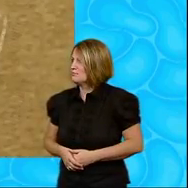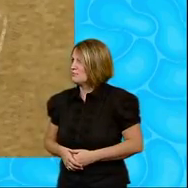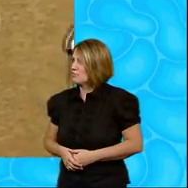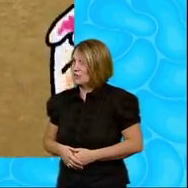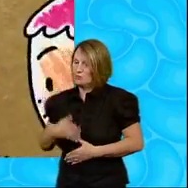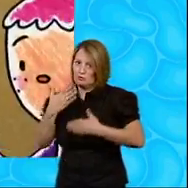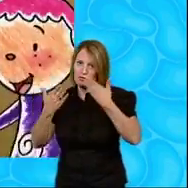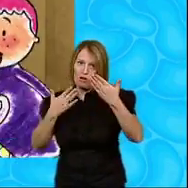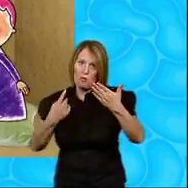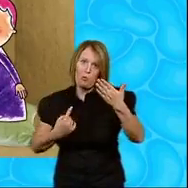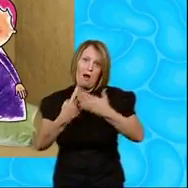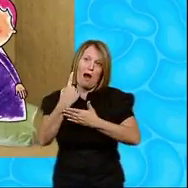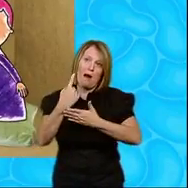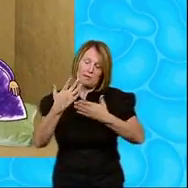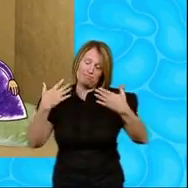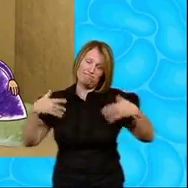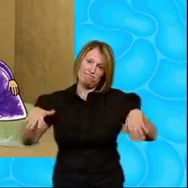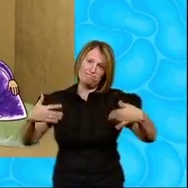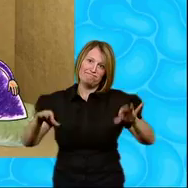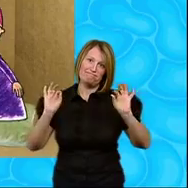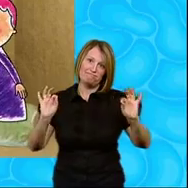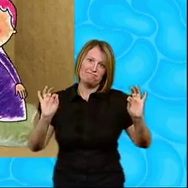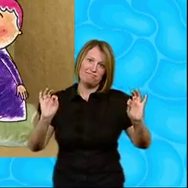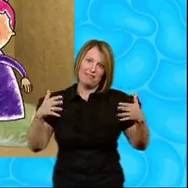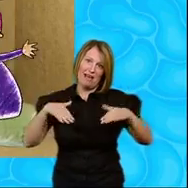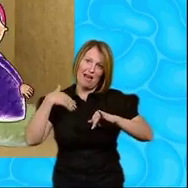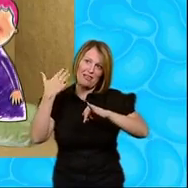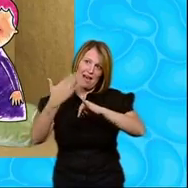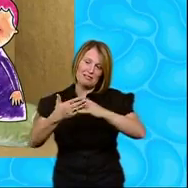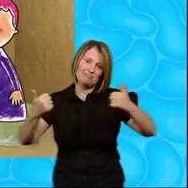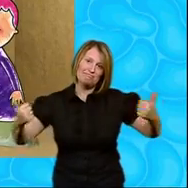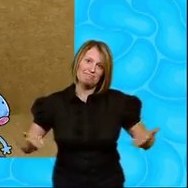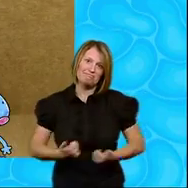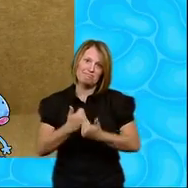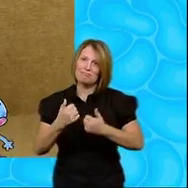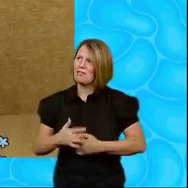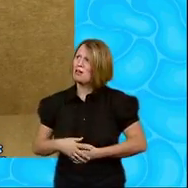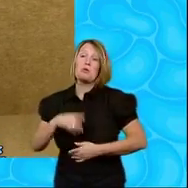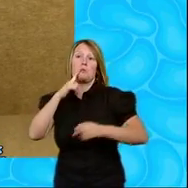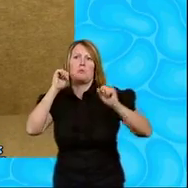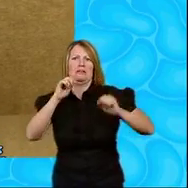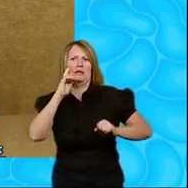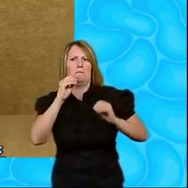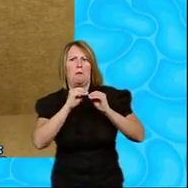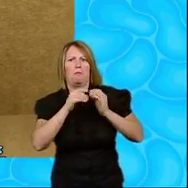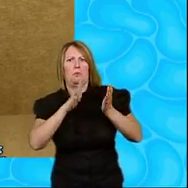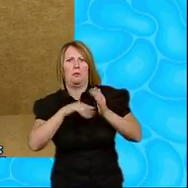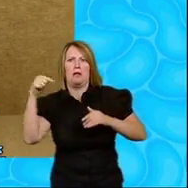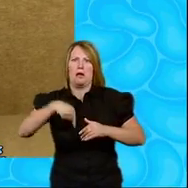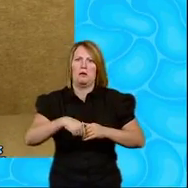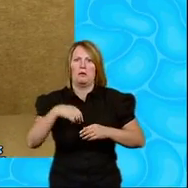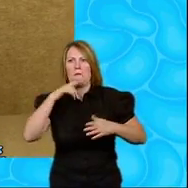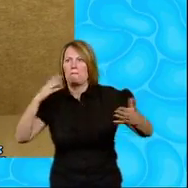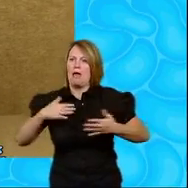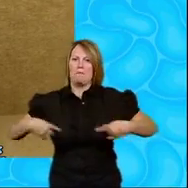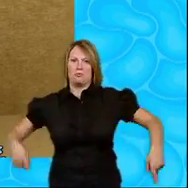And that's exactly what happened. More or less, the end. I can't wait till Bobby Boom gets here